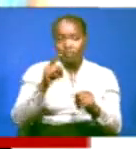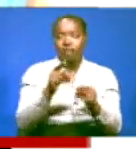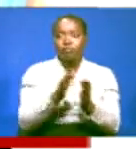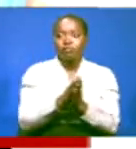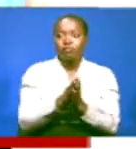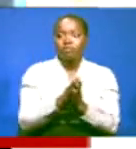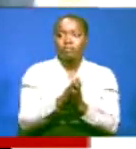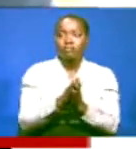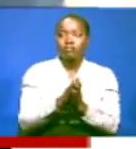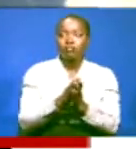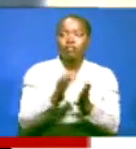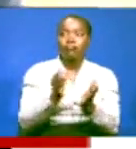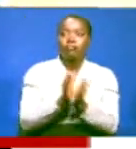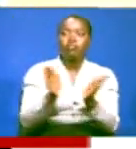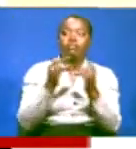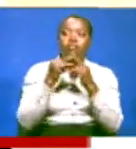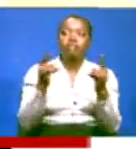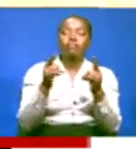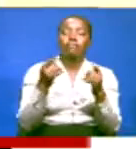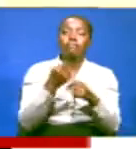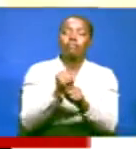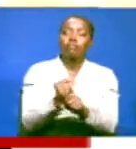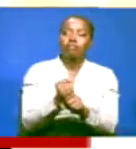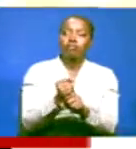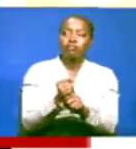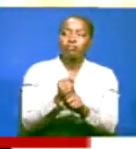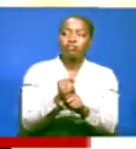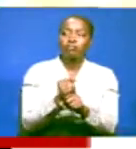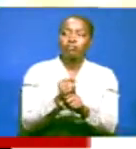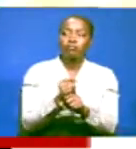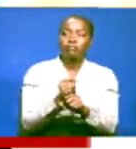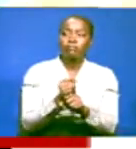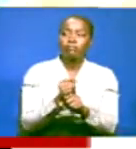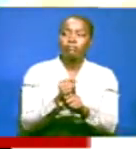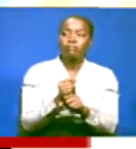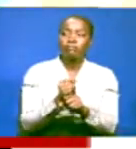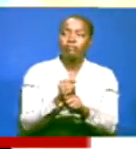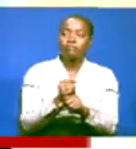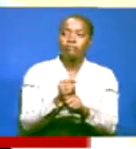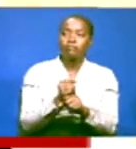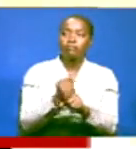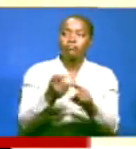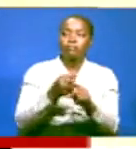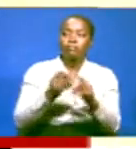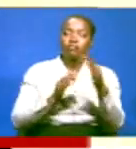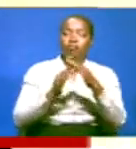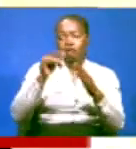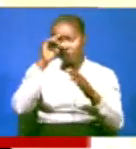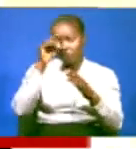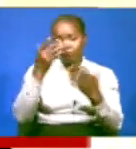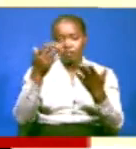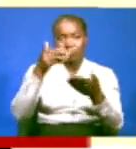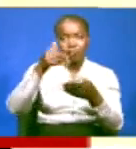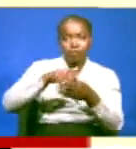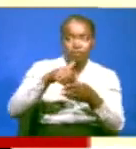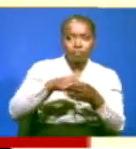that the public pronouncements that have been made emanating from terms of government by way of proposition that